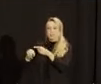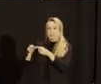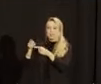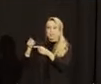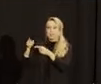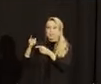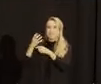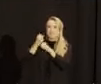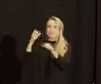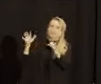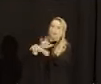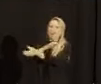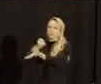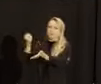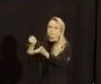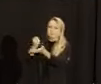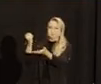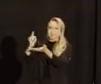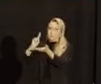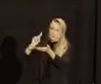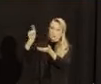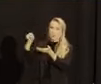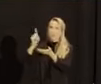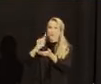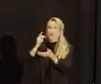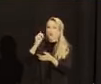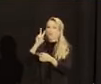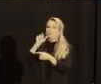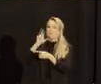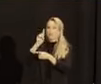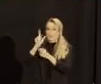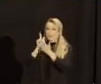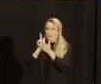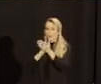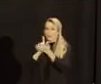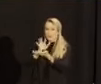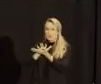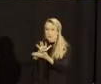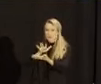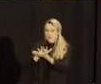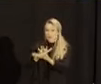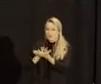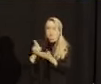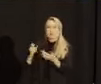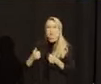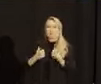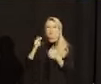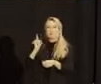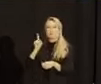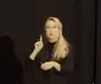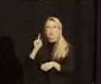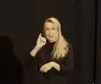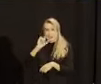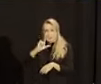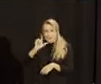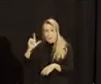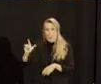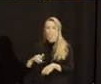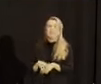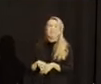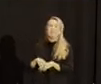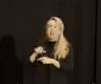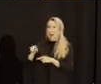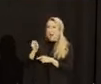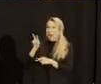full ride to Harvard Law School. And he lived in Illinois. And he had to turn it down